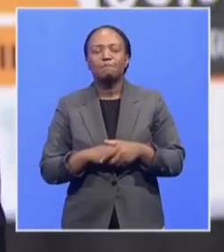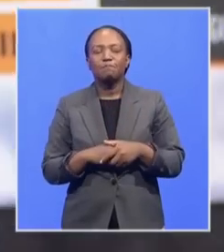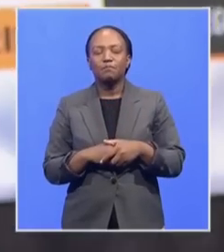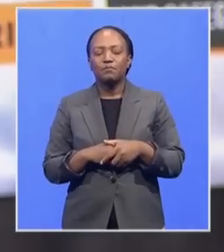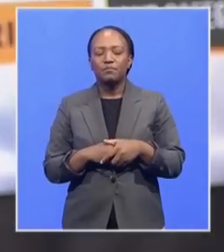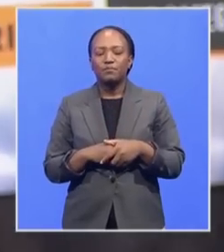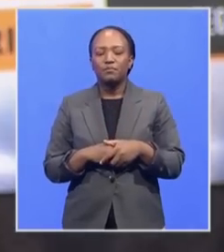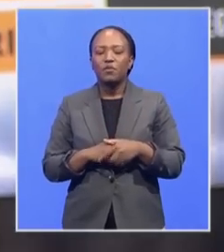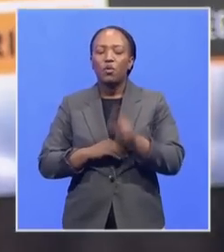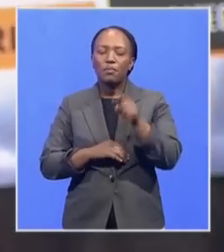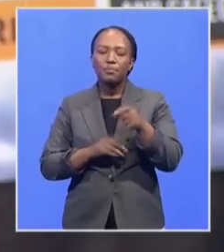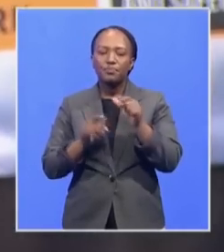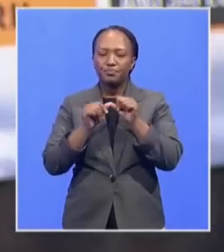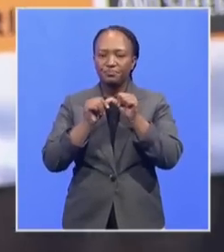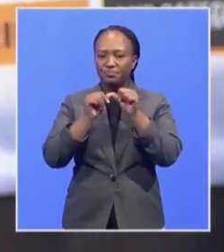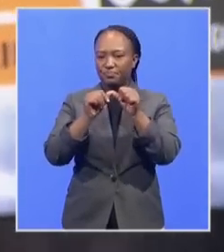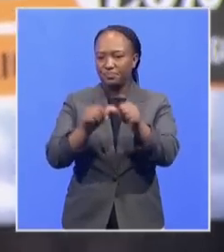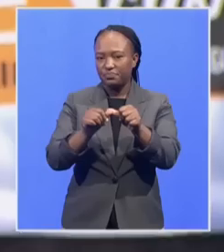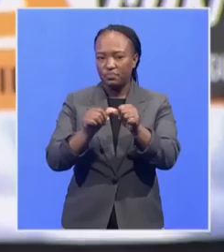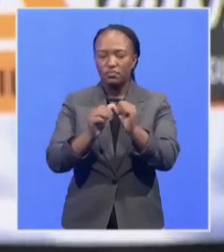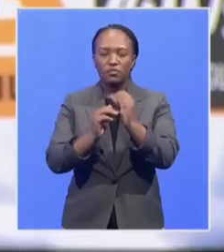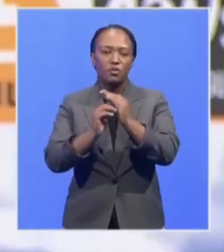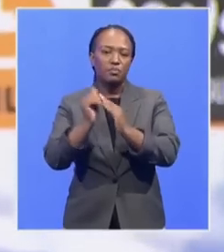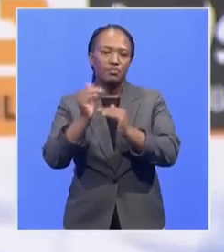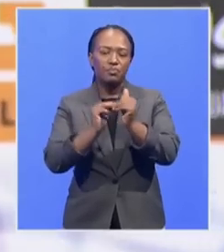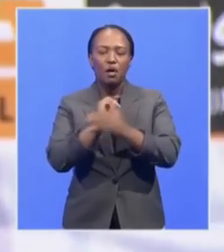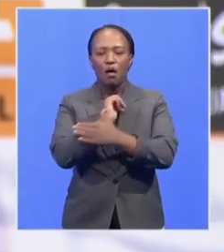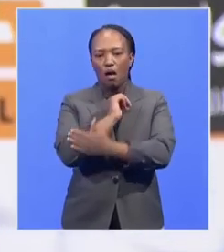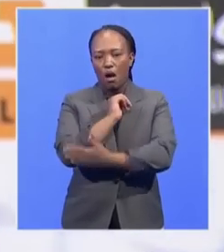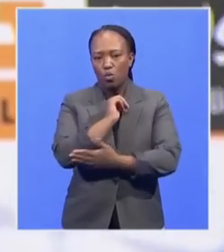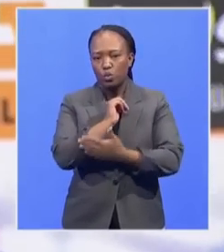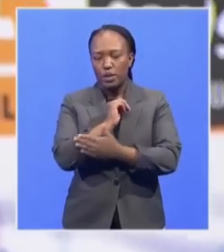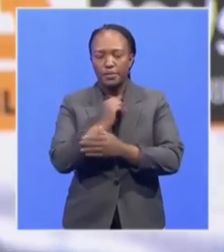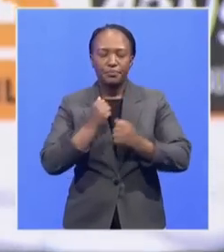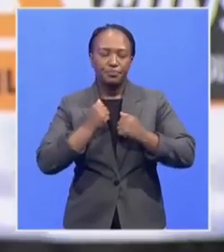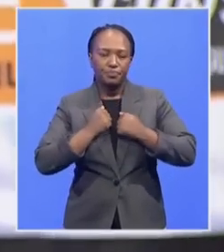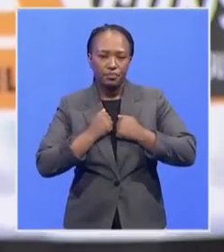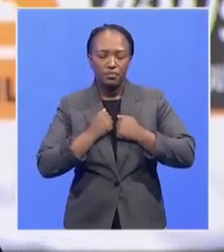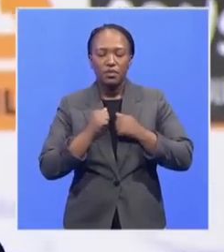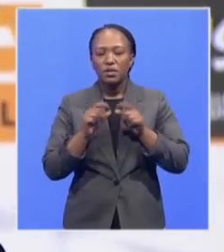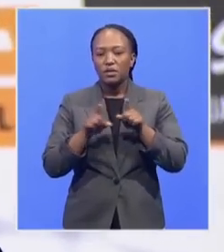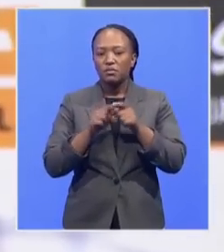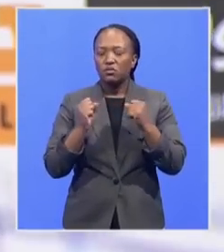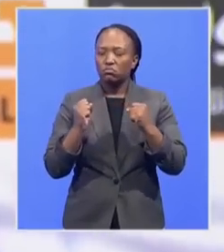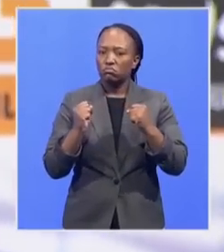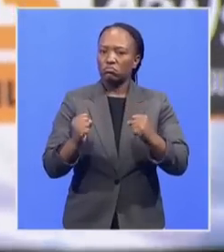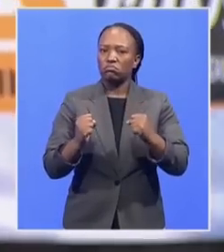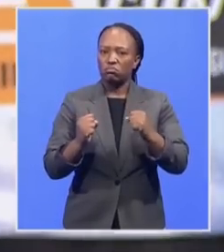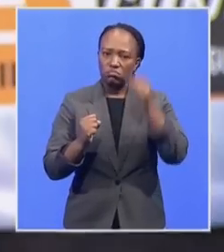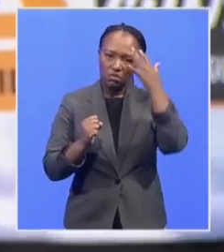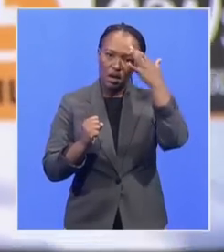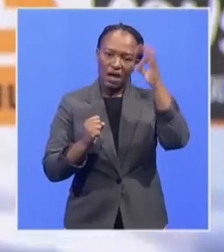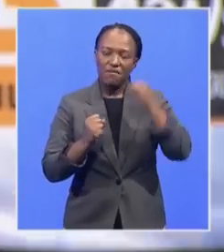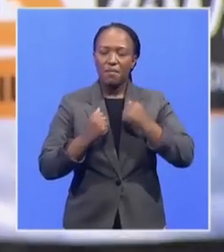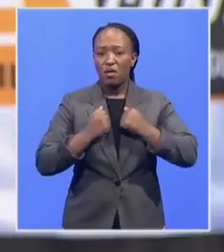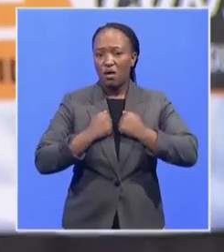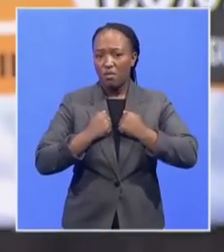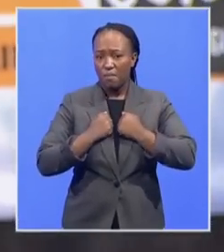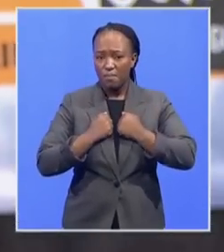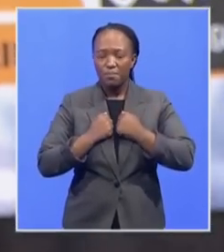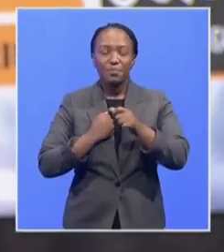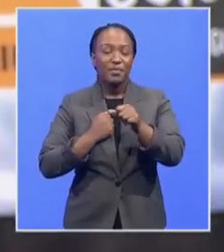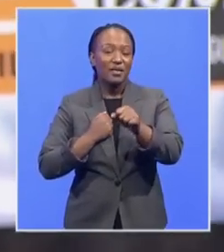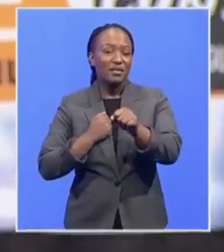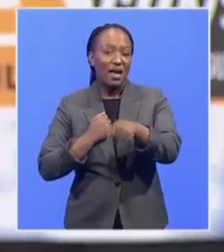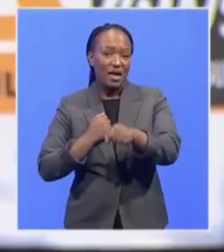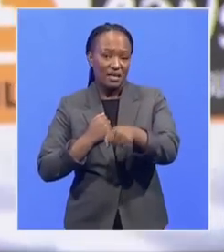on and build our country and strengthen our government. Yes, a